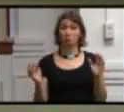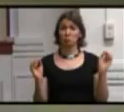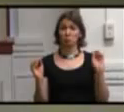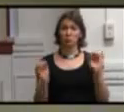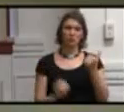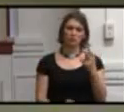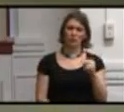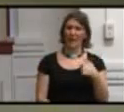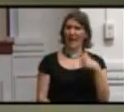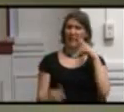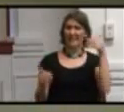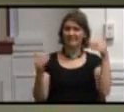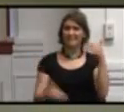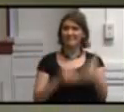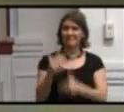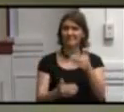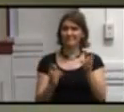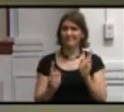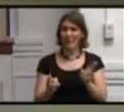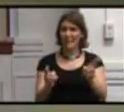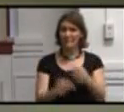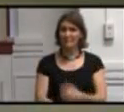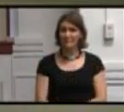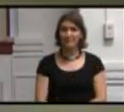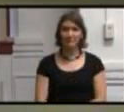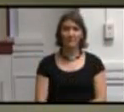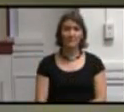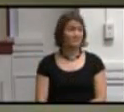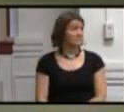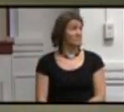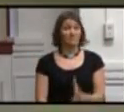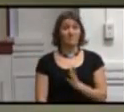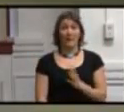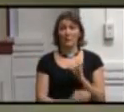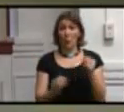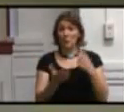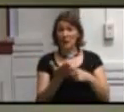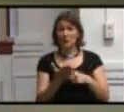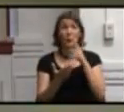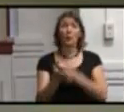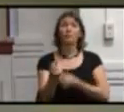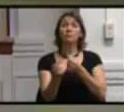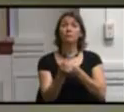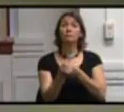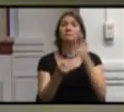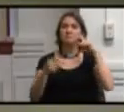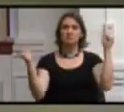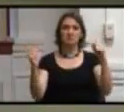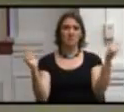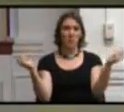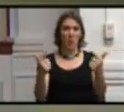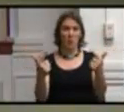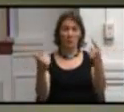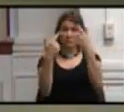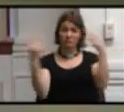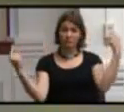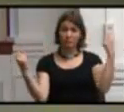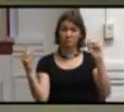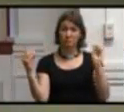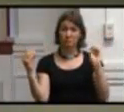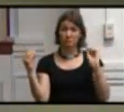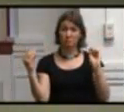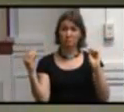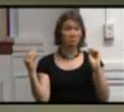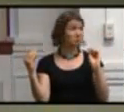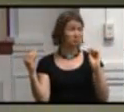No, I think we got to get going. Yep. Well, hearing no discussion, all those in favor, please say aye. Aye. Aye. Anybody opposed